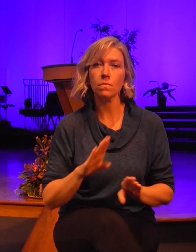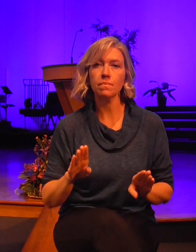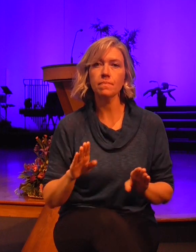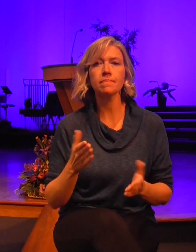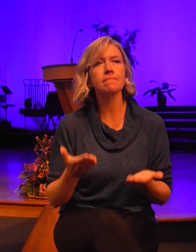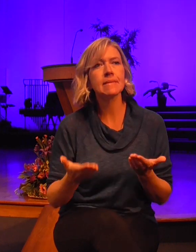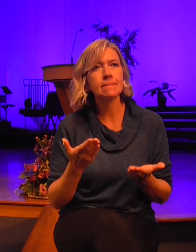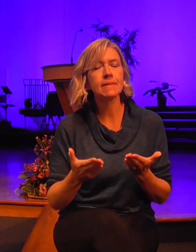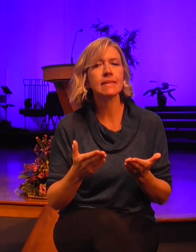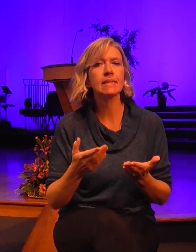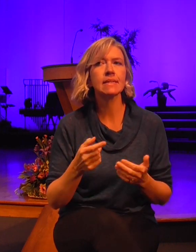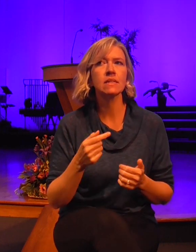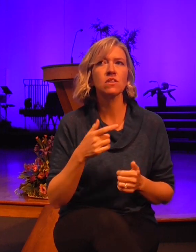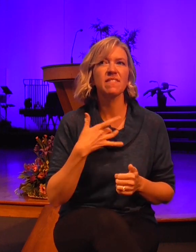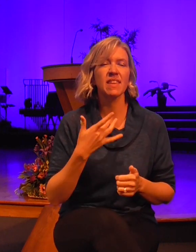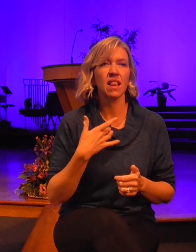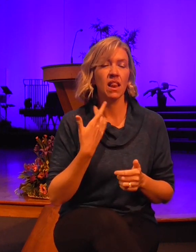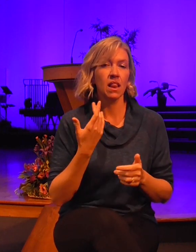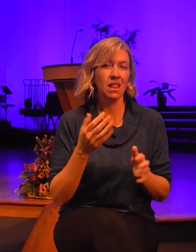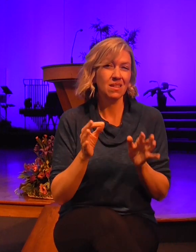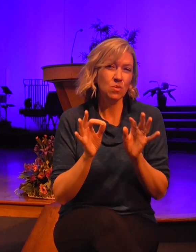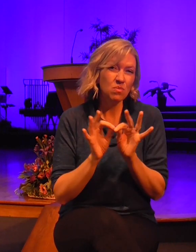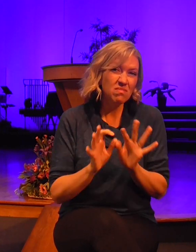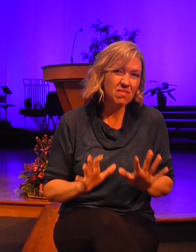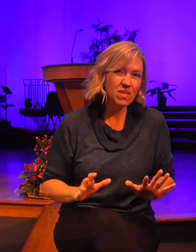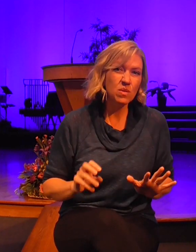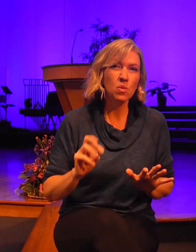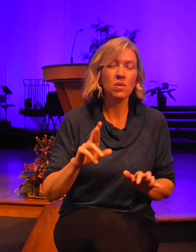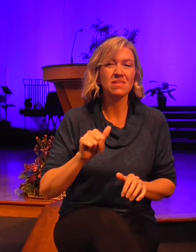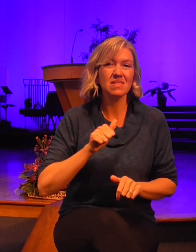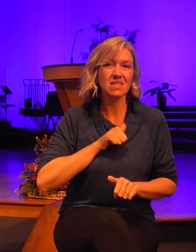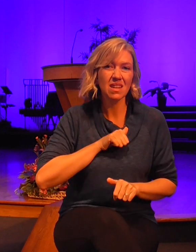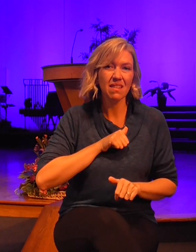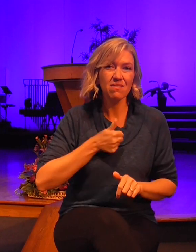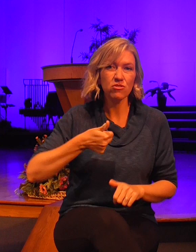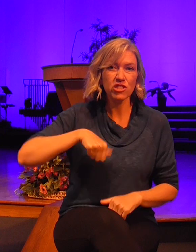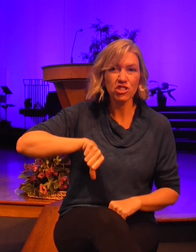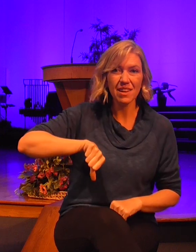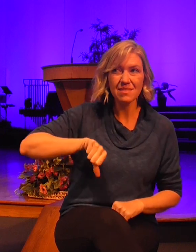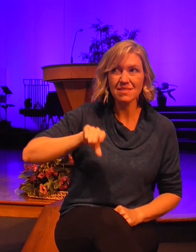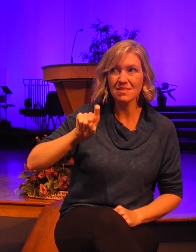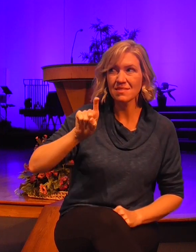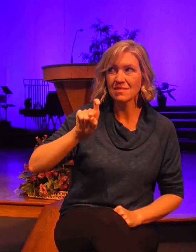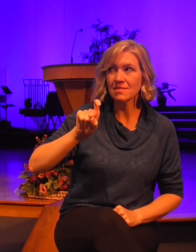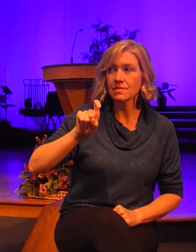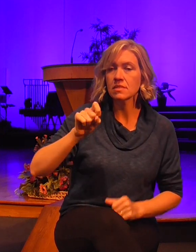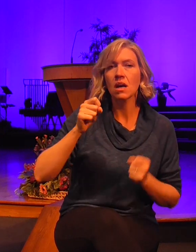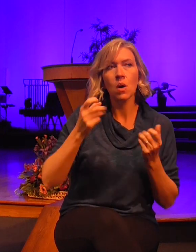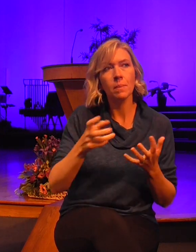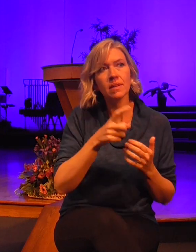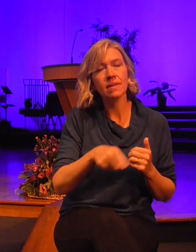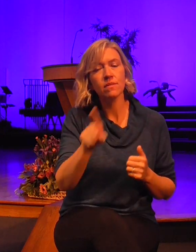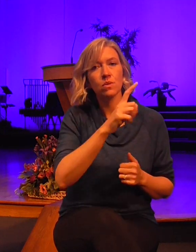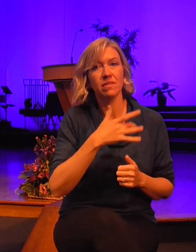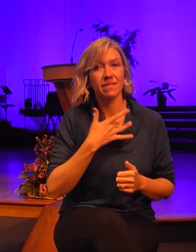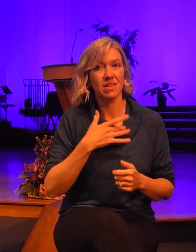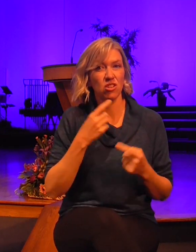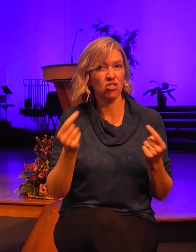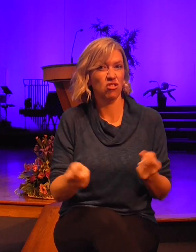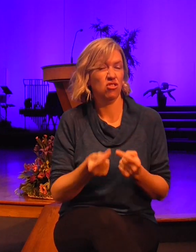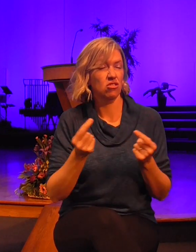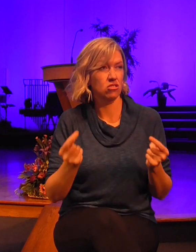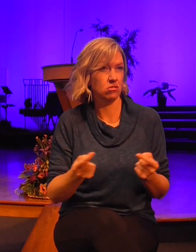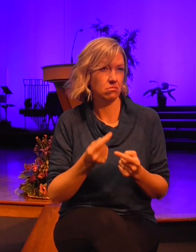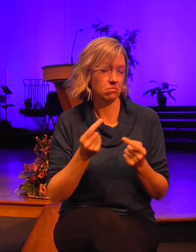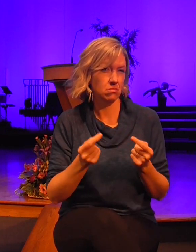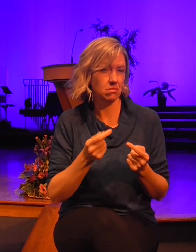Perhaps a little unworthy or self-rejecting. How many of you are hurting in a place